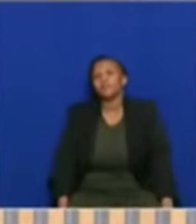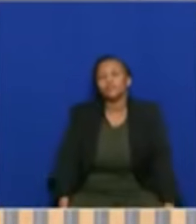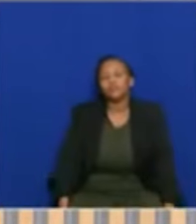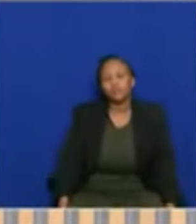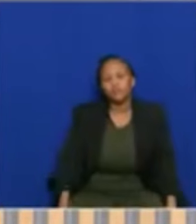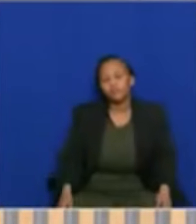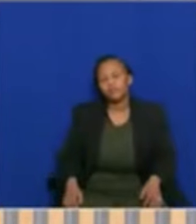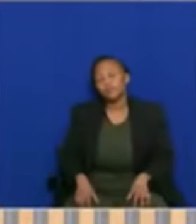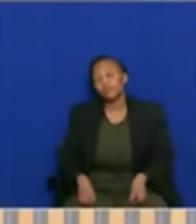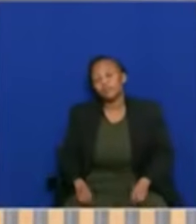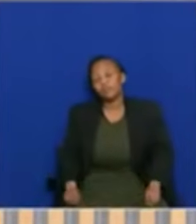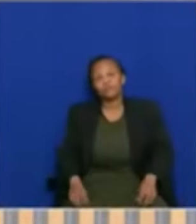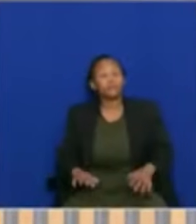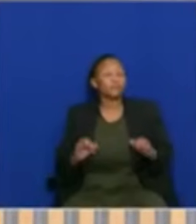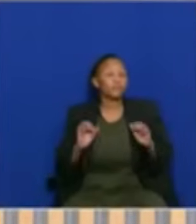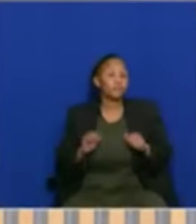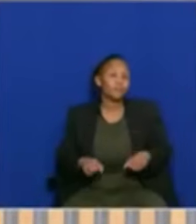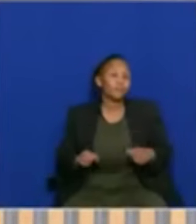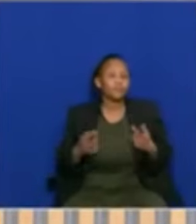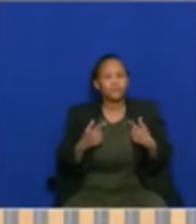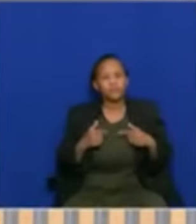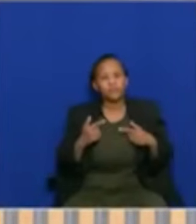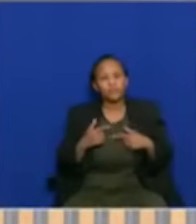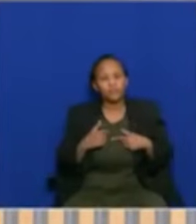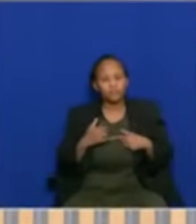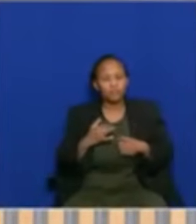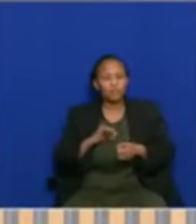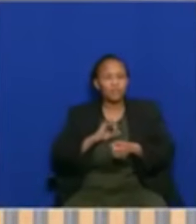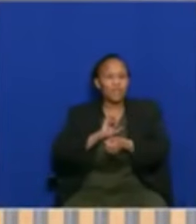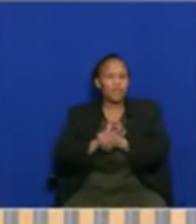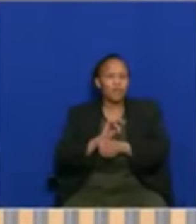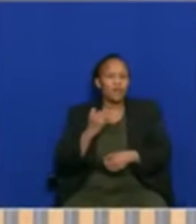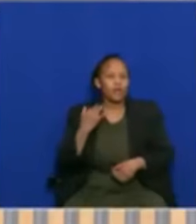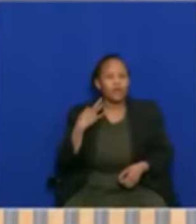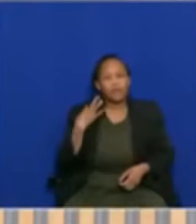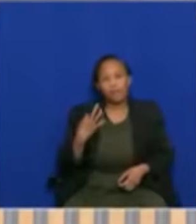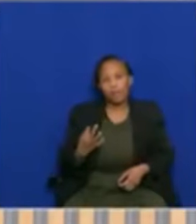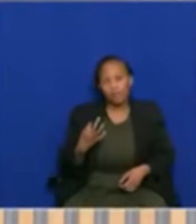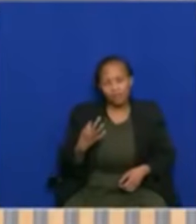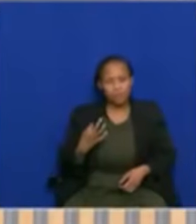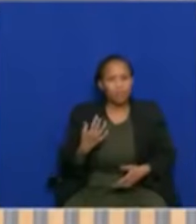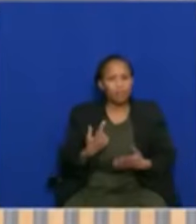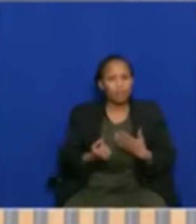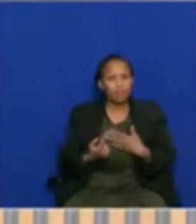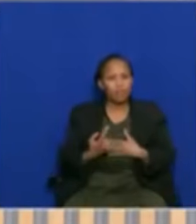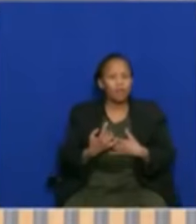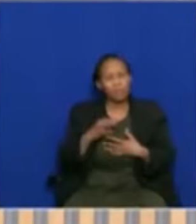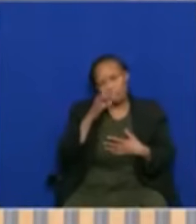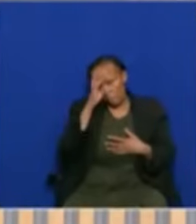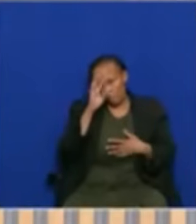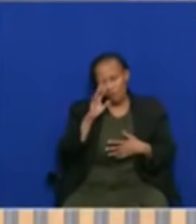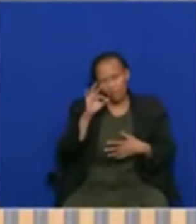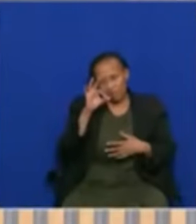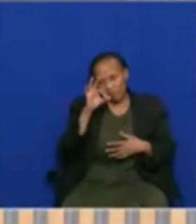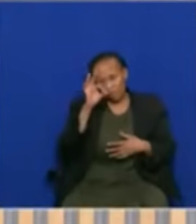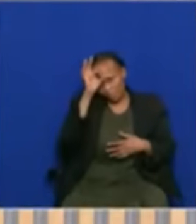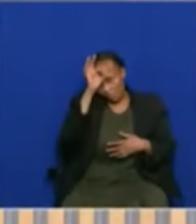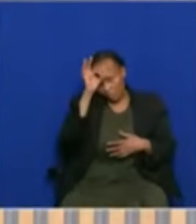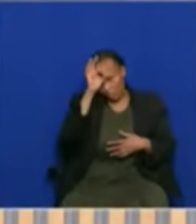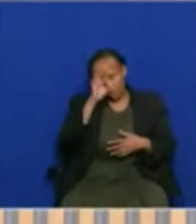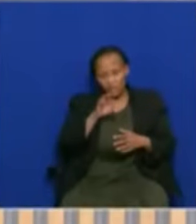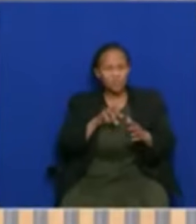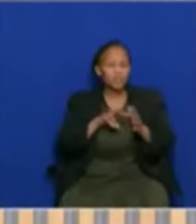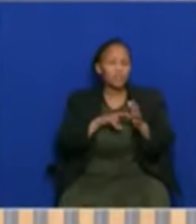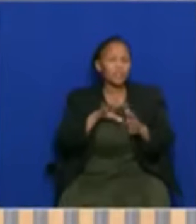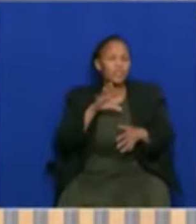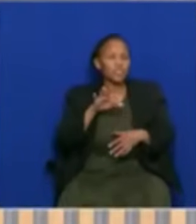for warrants and we arrest them at the police station, because that's what you're saying. We call them to come to the police station, and when